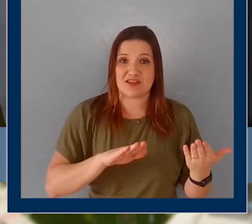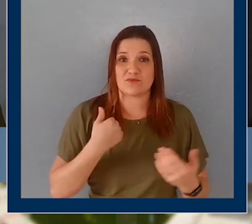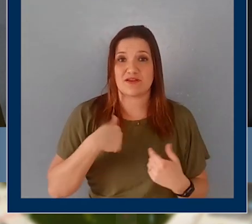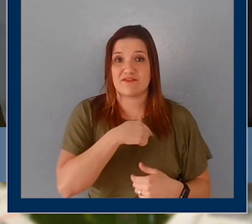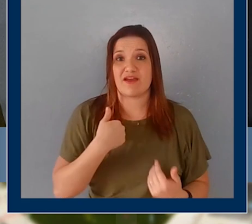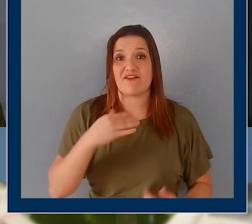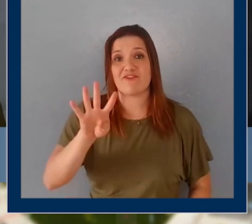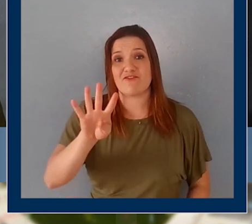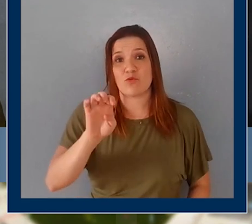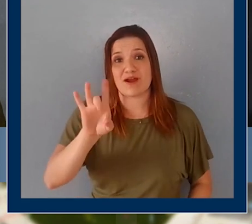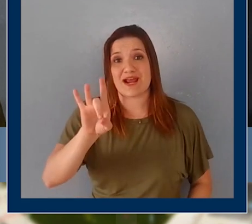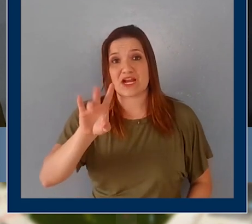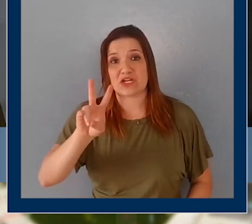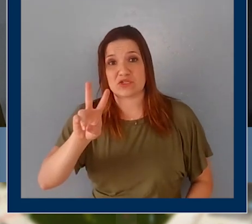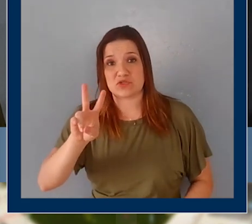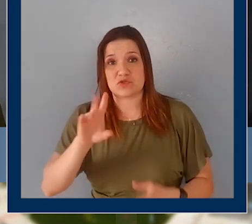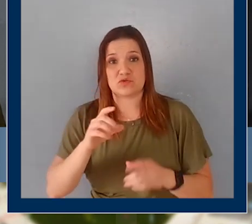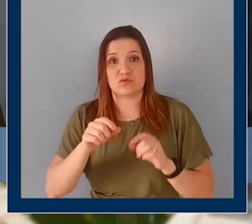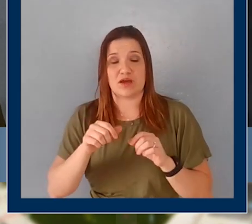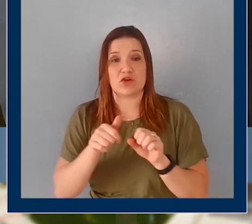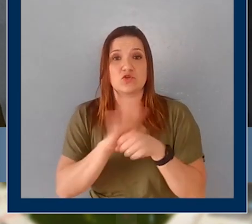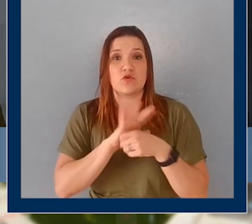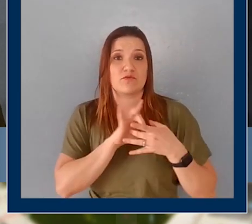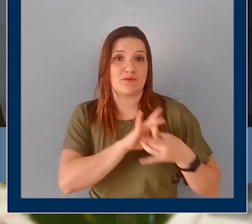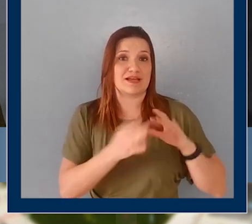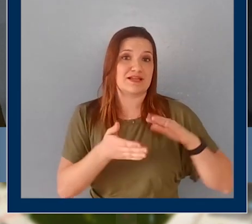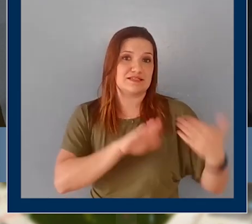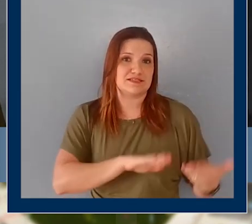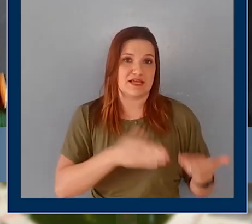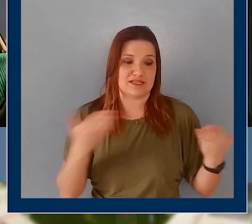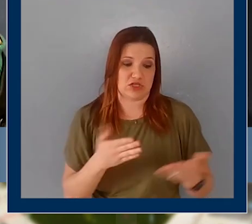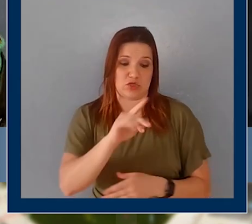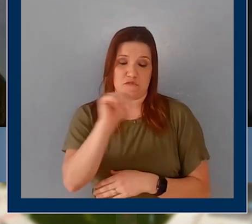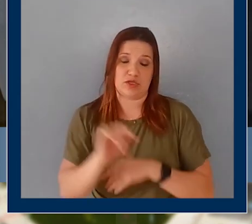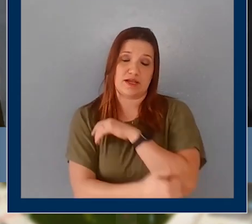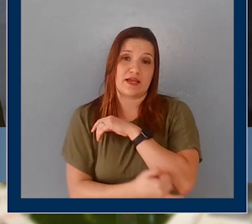total new cases per day. We need to be below 34 and have to be below